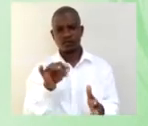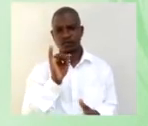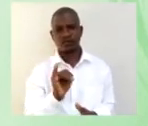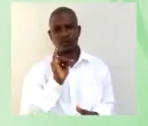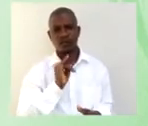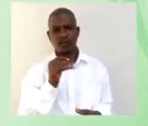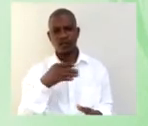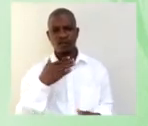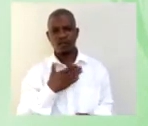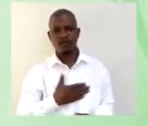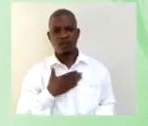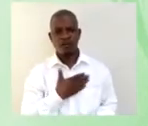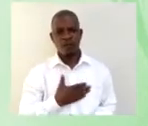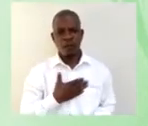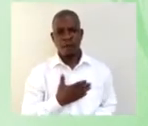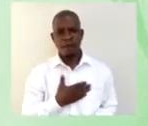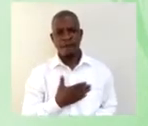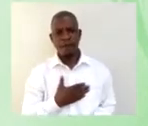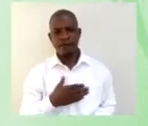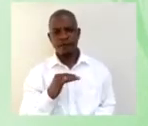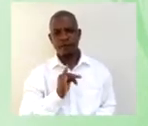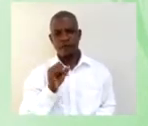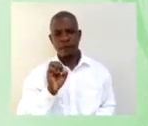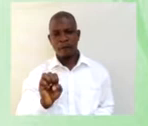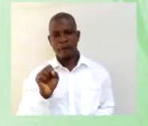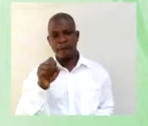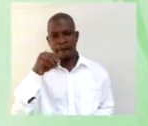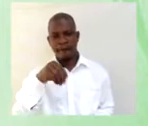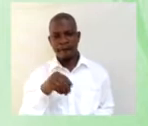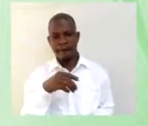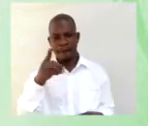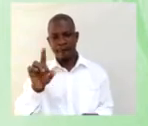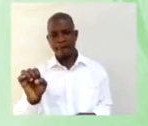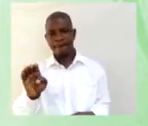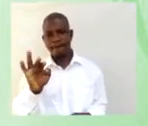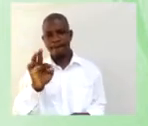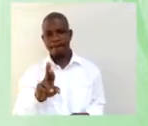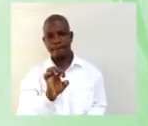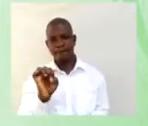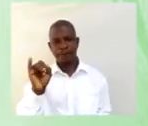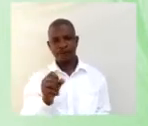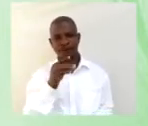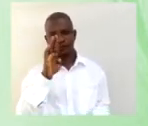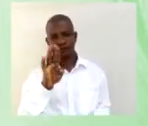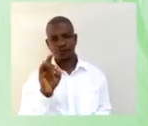Letters I in please. IS in debris,